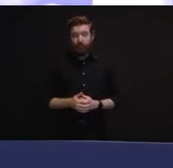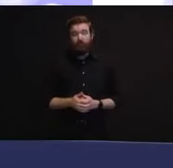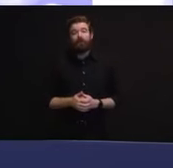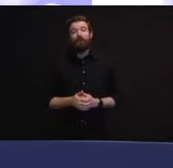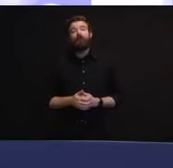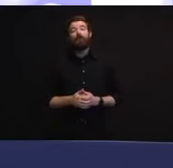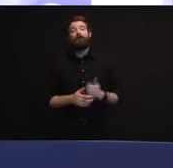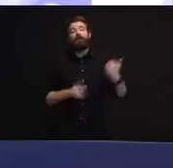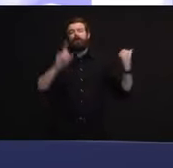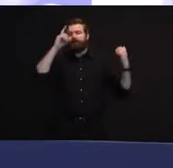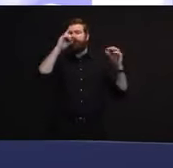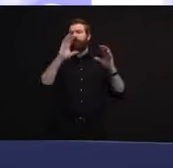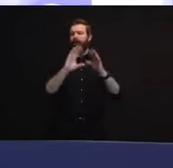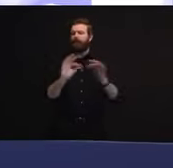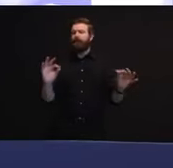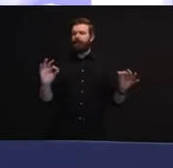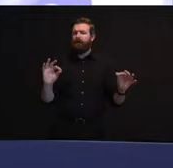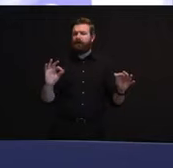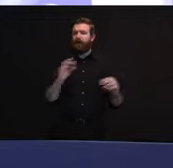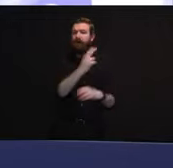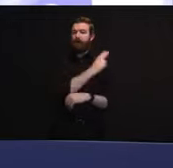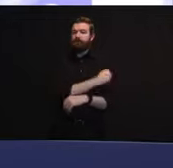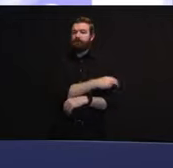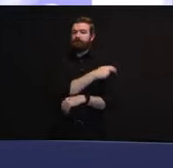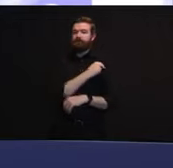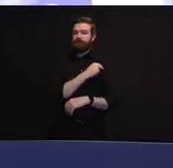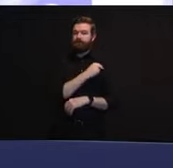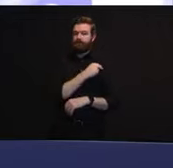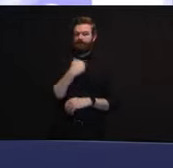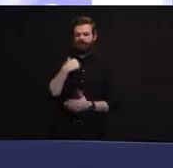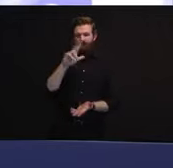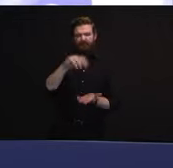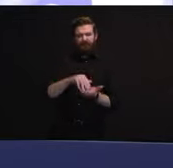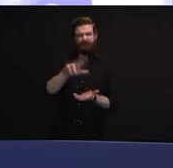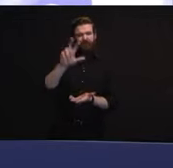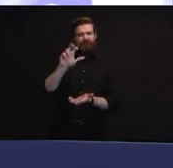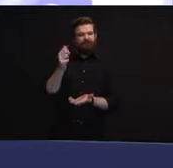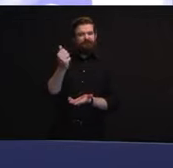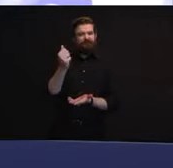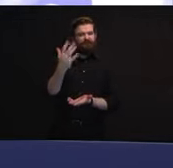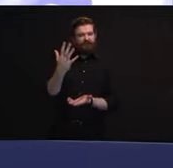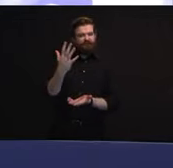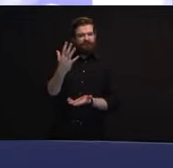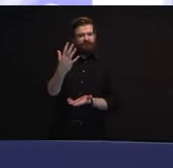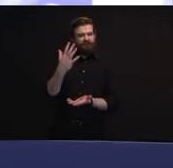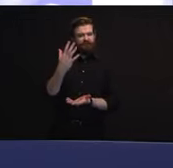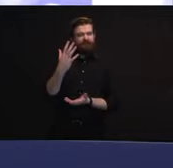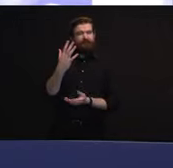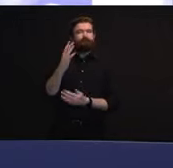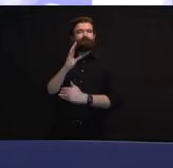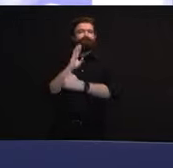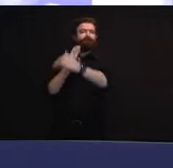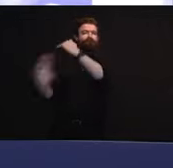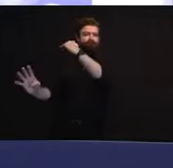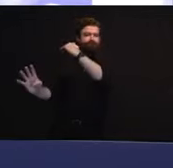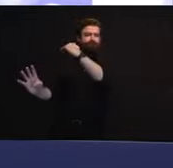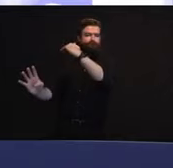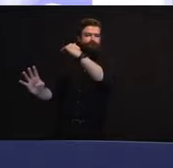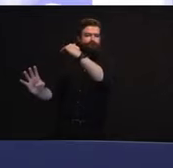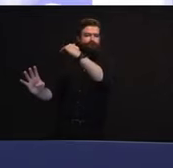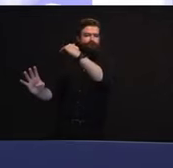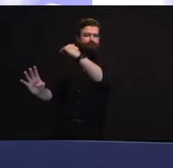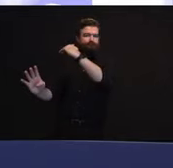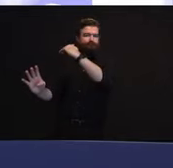reported 3,315 hospitalizations of COVID-19 positive patients and persons under investigation last